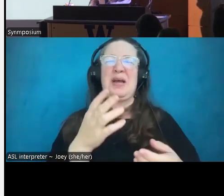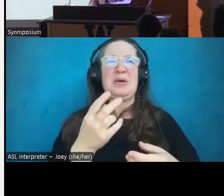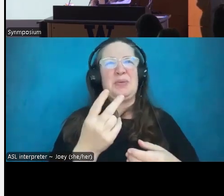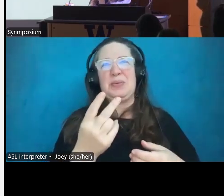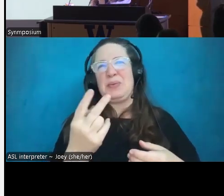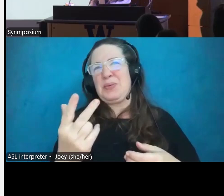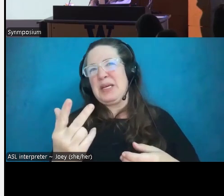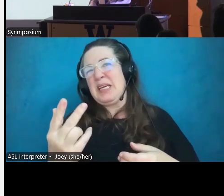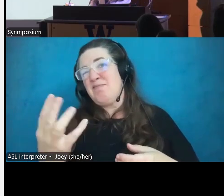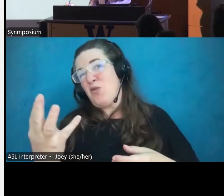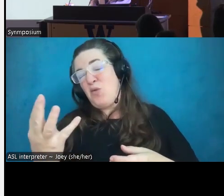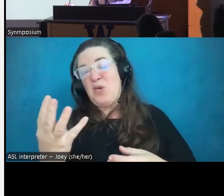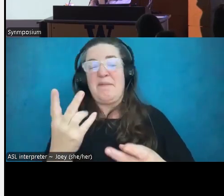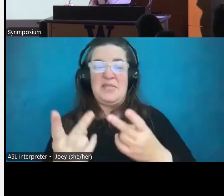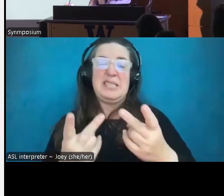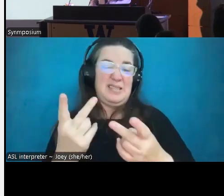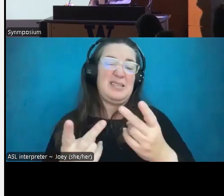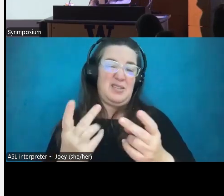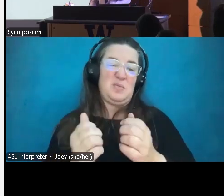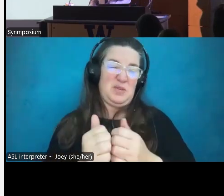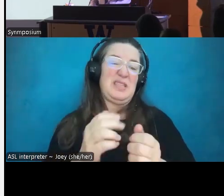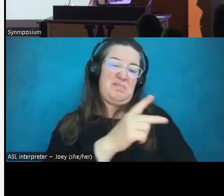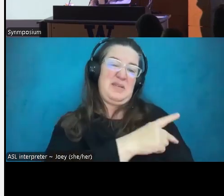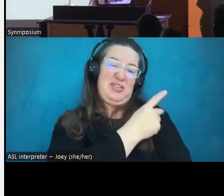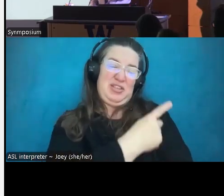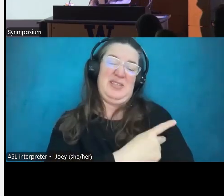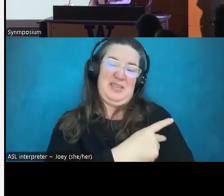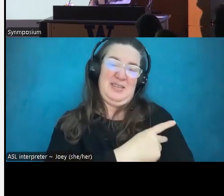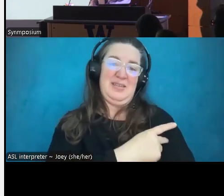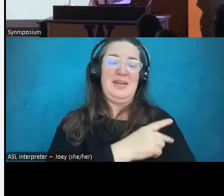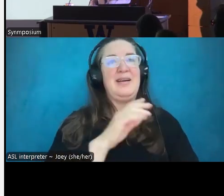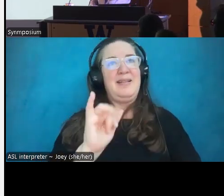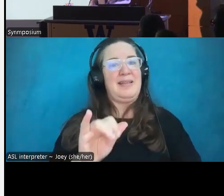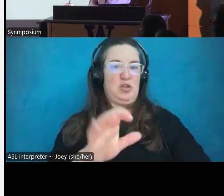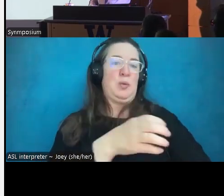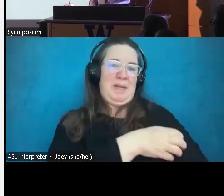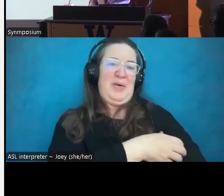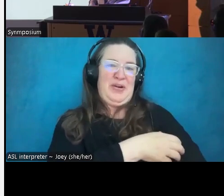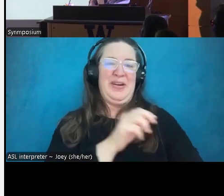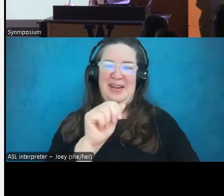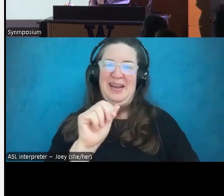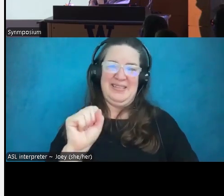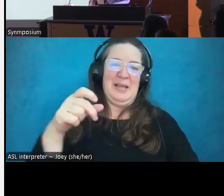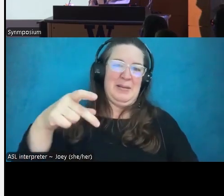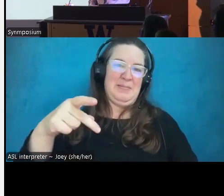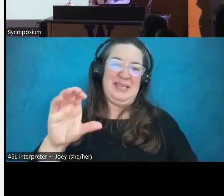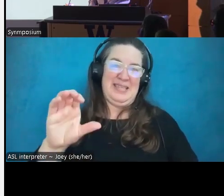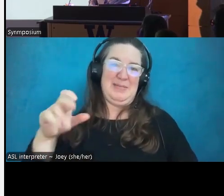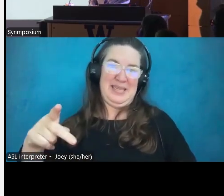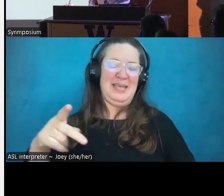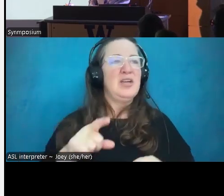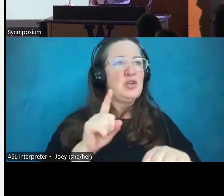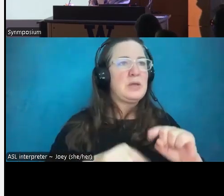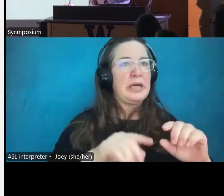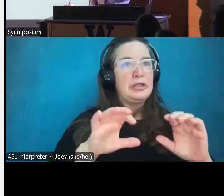secret superpower as a primary care doc. You can't necessarily do a 2-hour visit with a patient, but you can do as many follow-ups as you need. And try